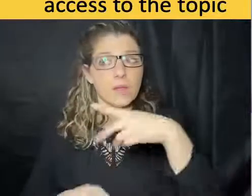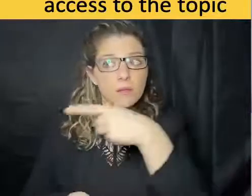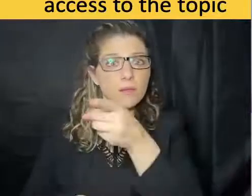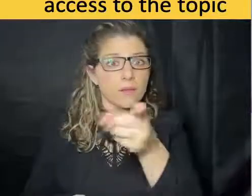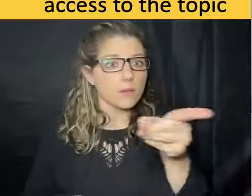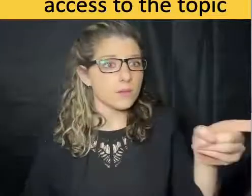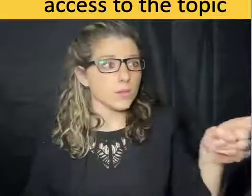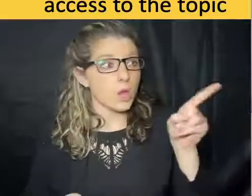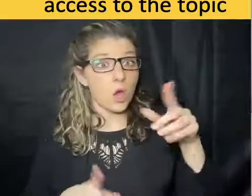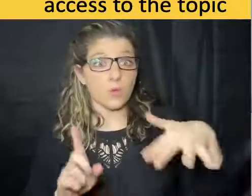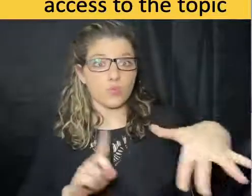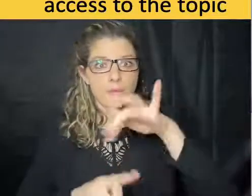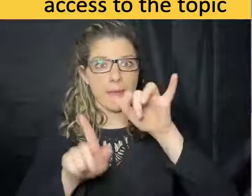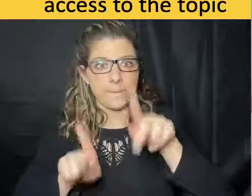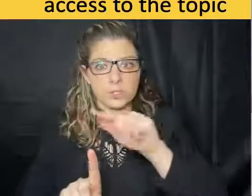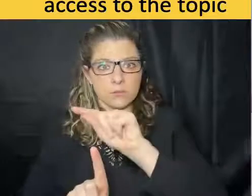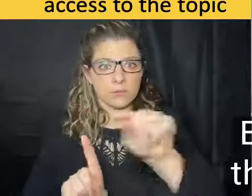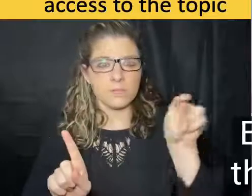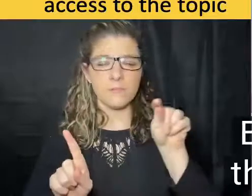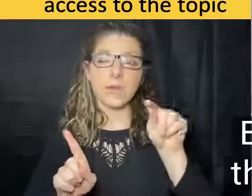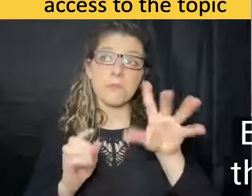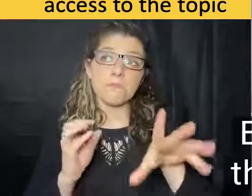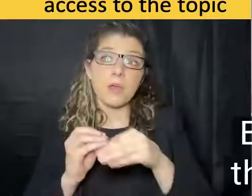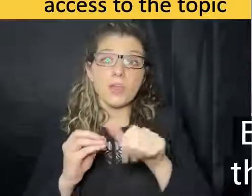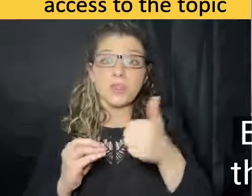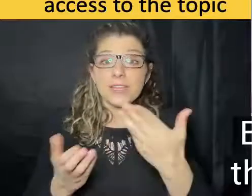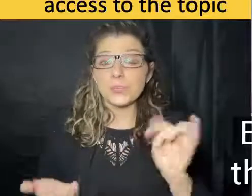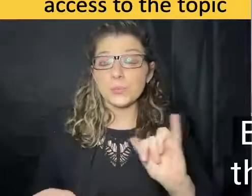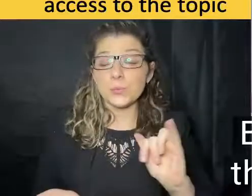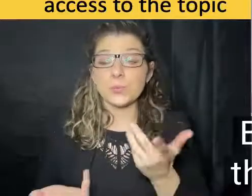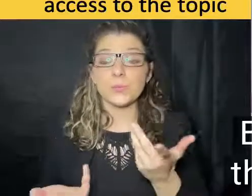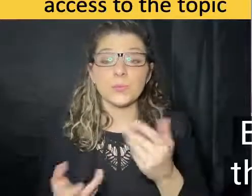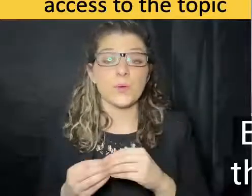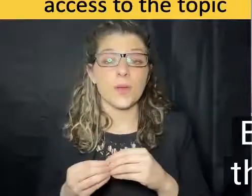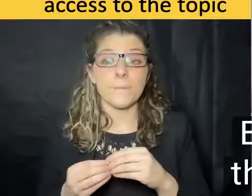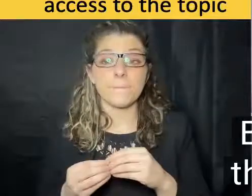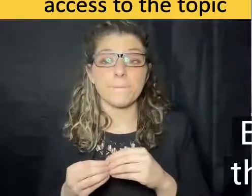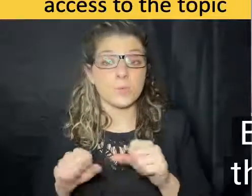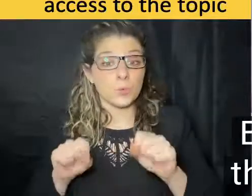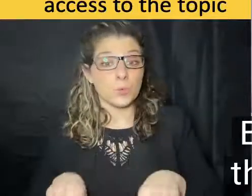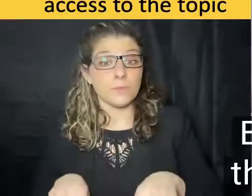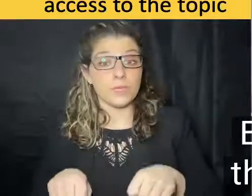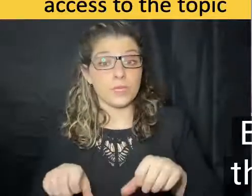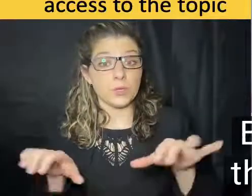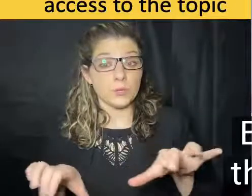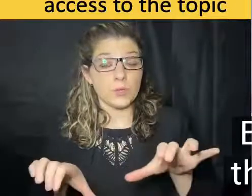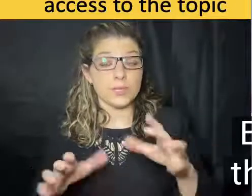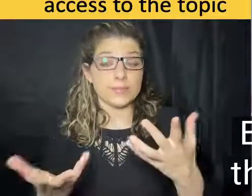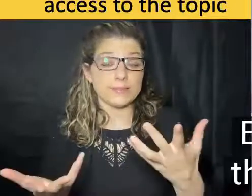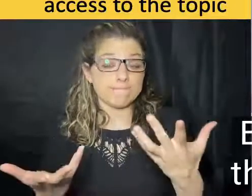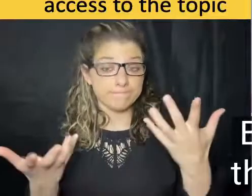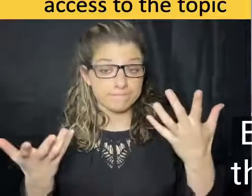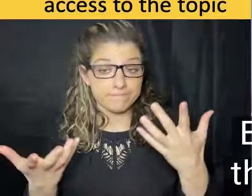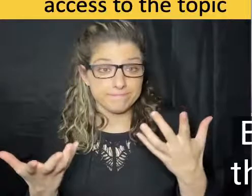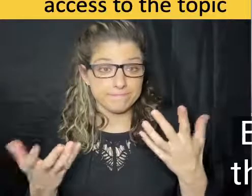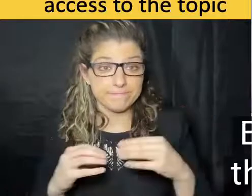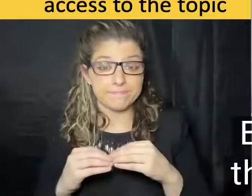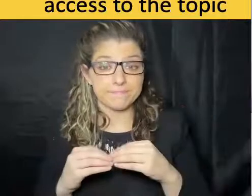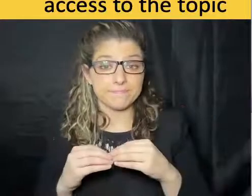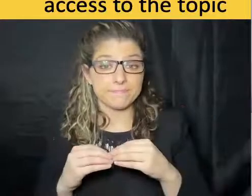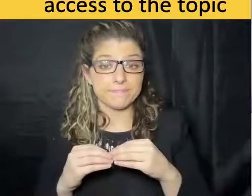environment, referencing things around the person, but there are a few other things that you could be doing, which